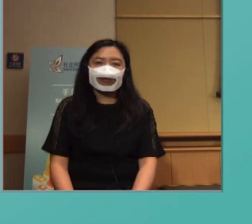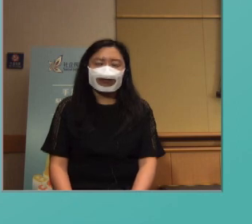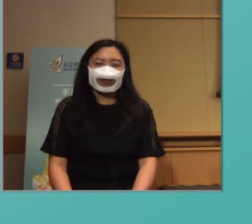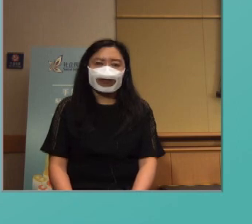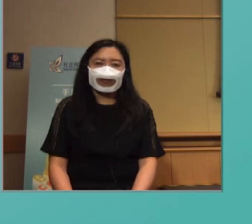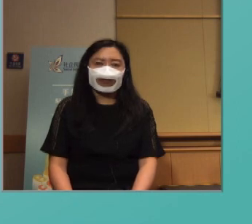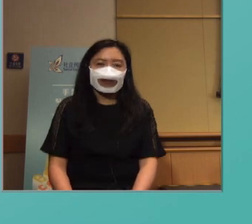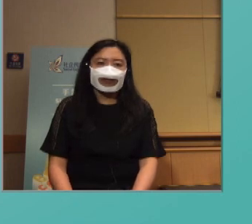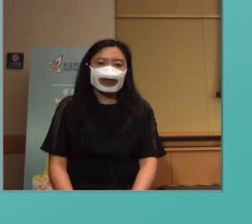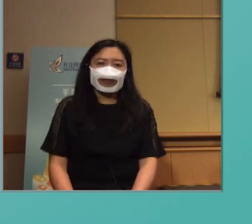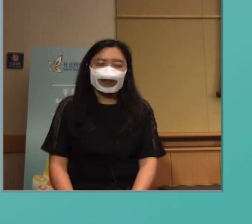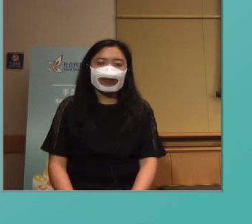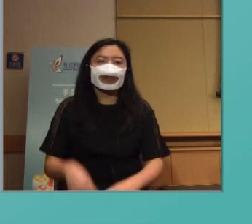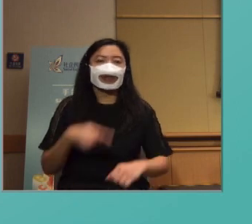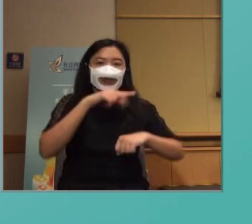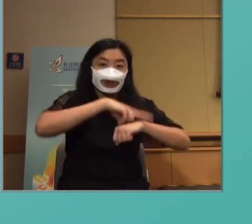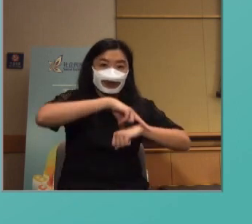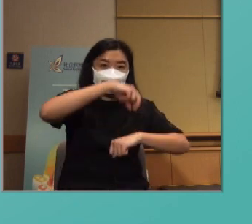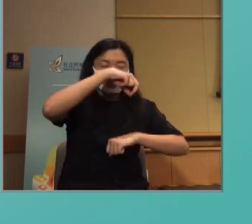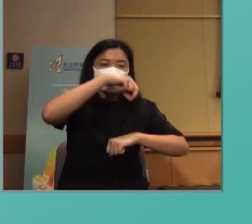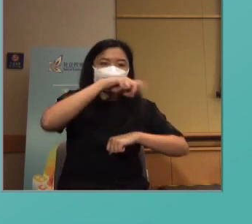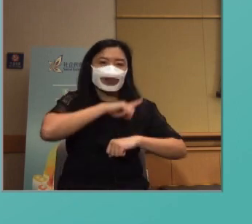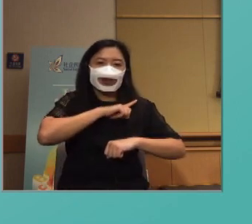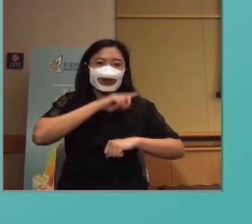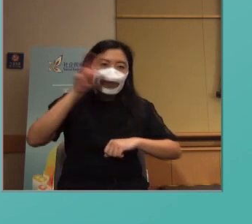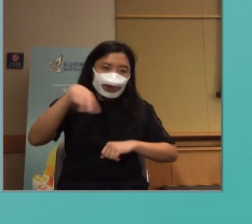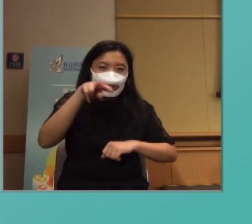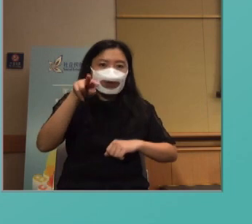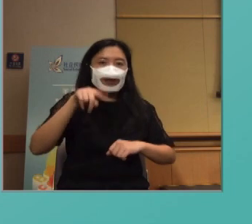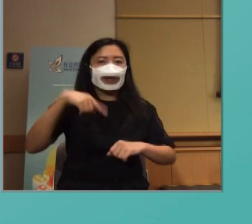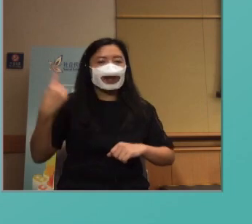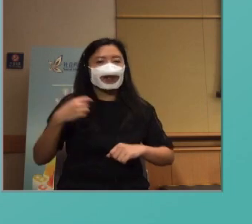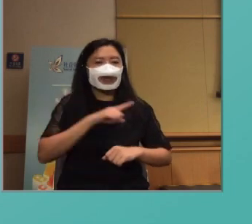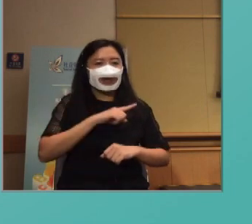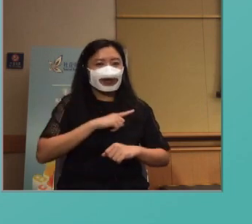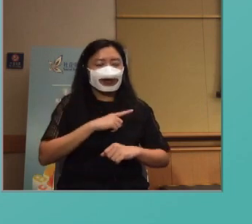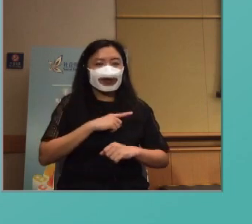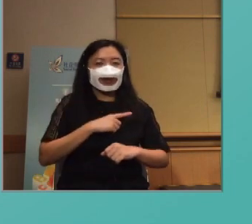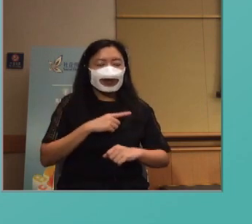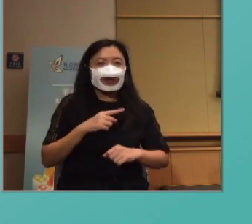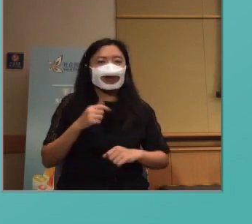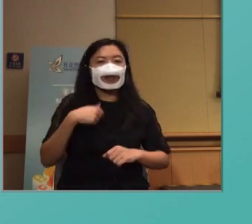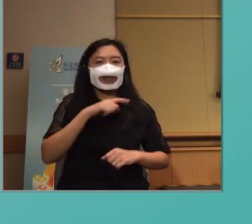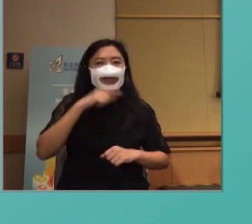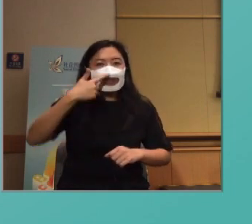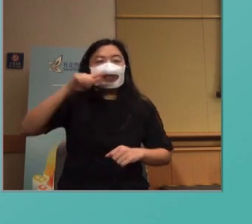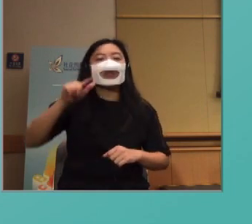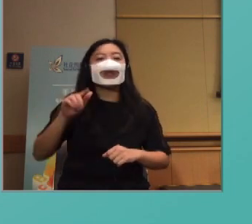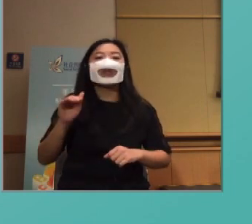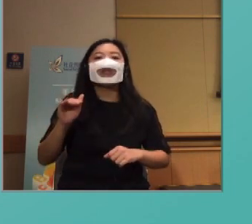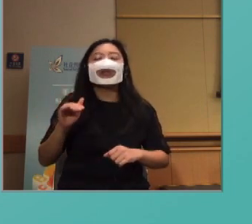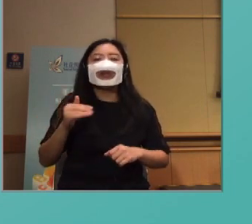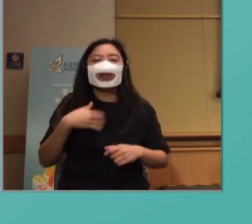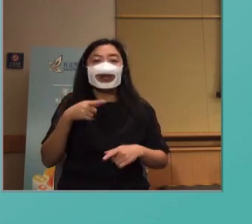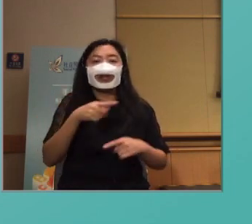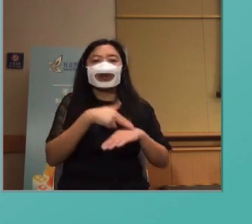we are already launched before actually. So and the second one, I would like to share this. It